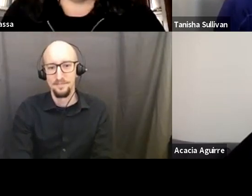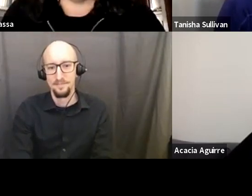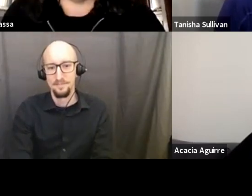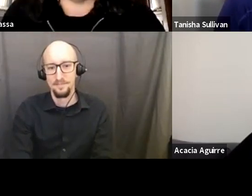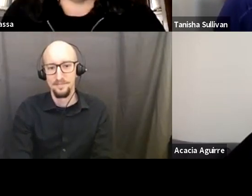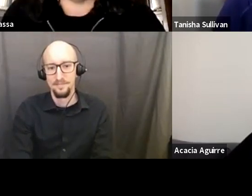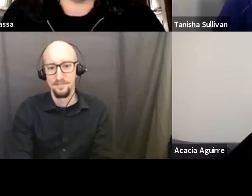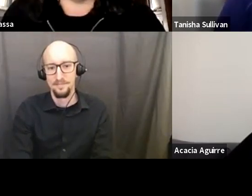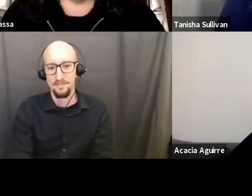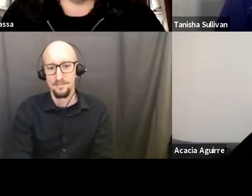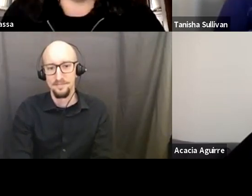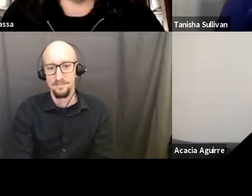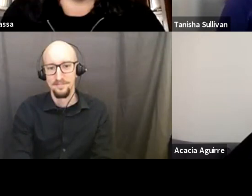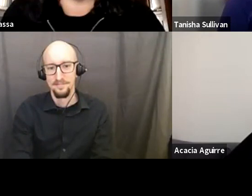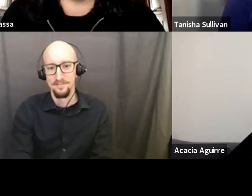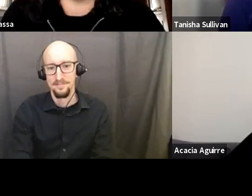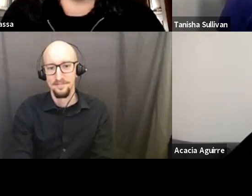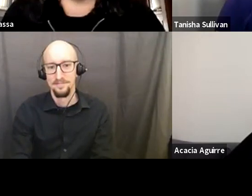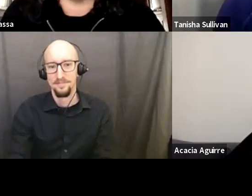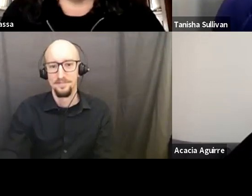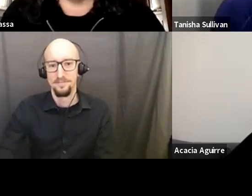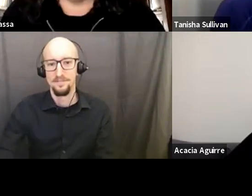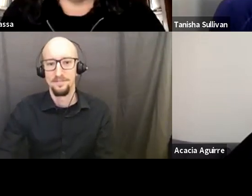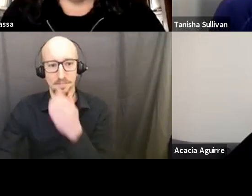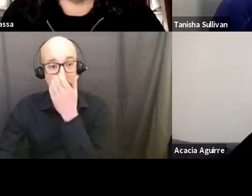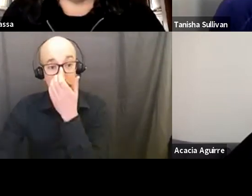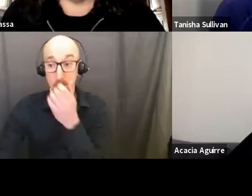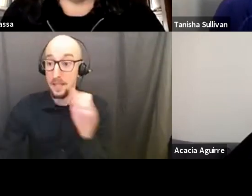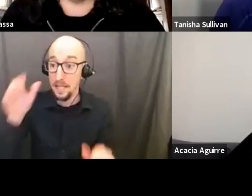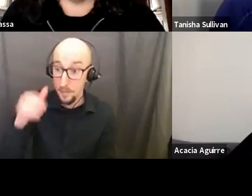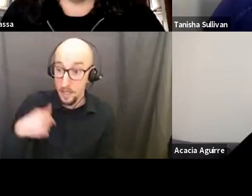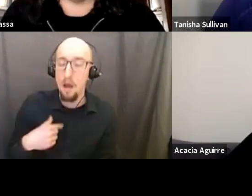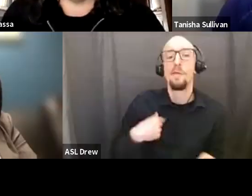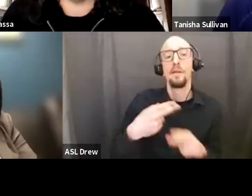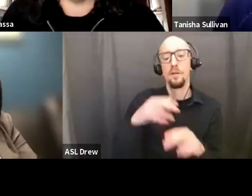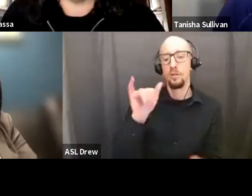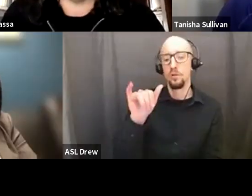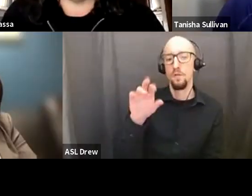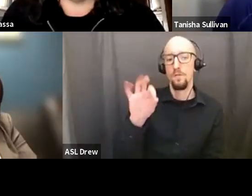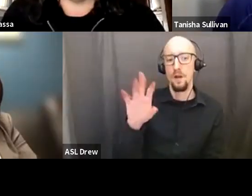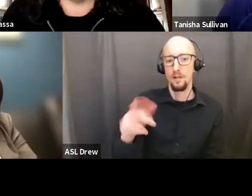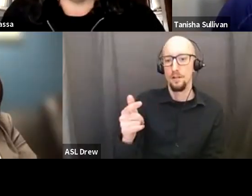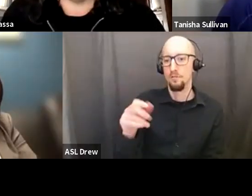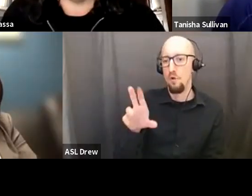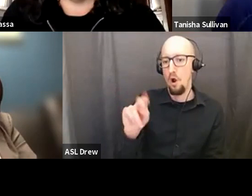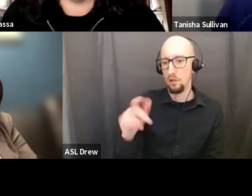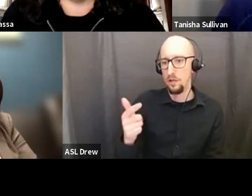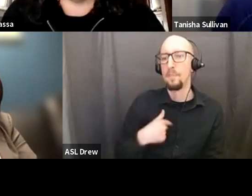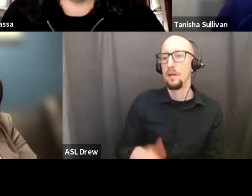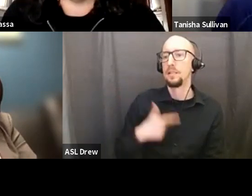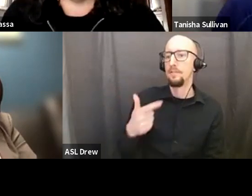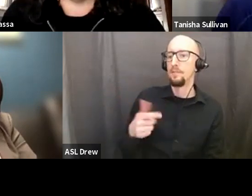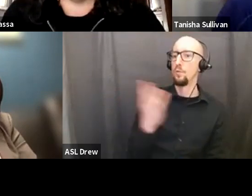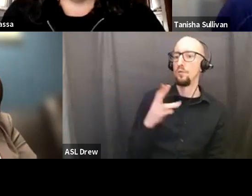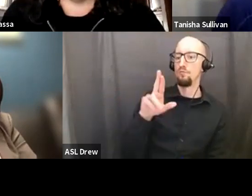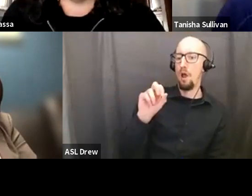Hello, can you hear me now? We can hear you, thank you. Oh, great, thank you. So my name is Yufang Rong. I live in West Roxbury and I'm